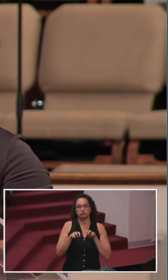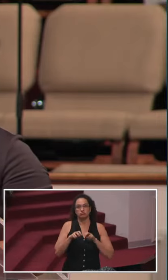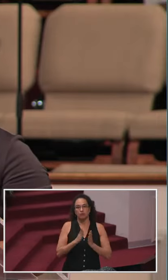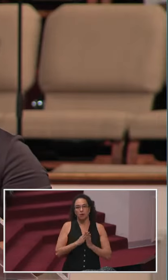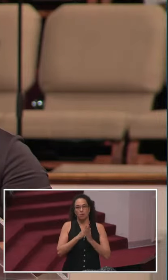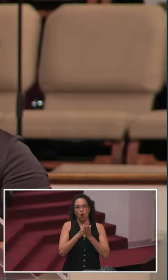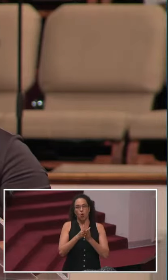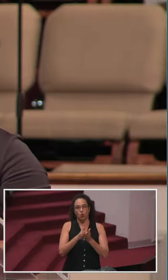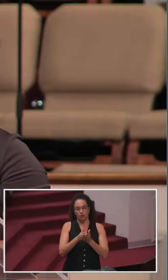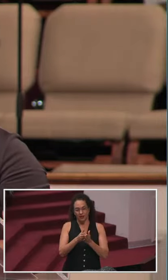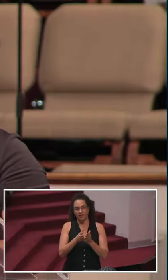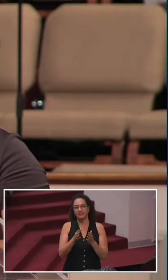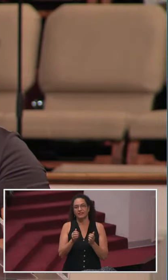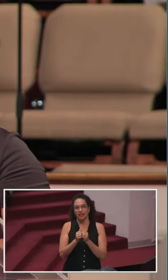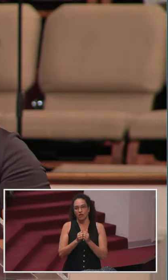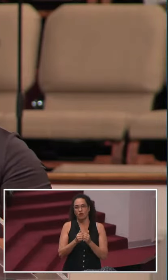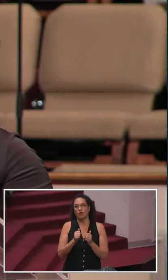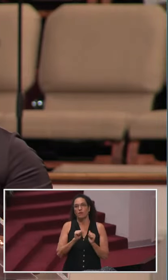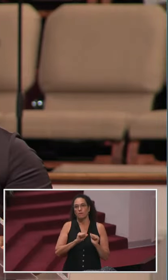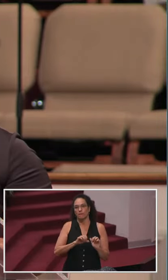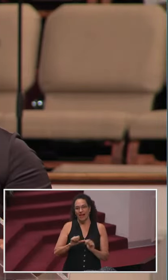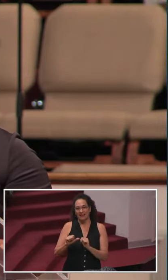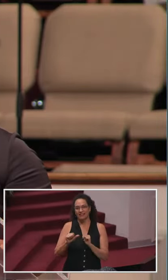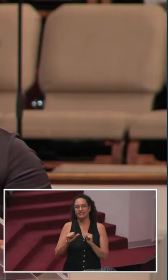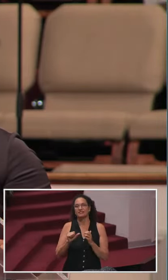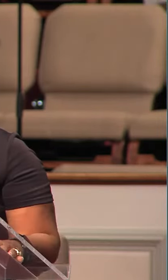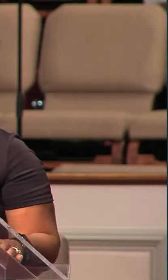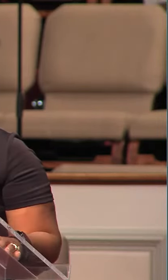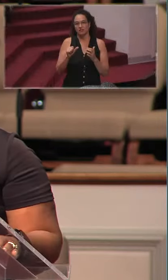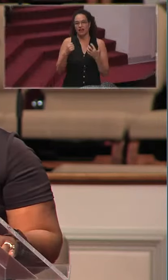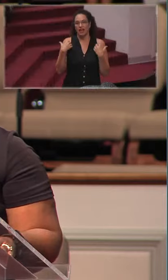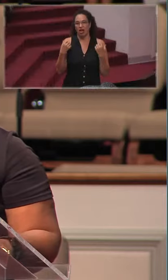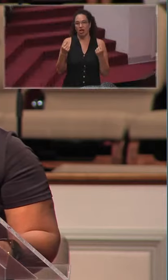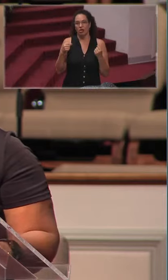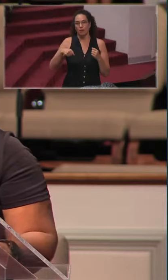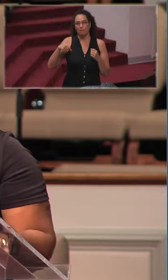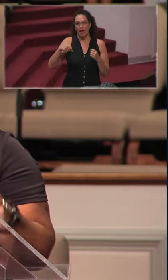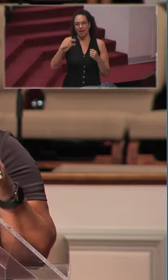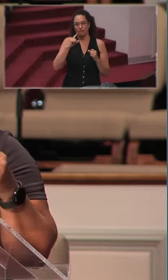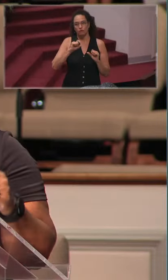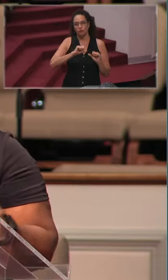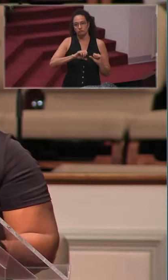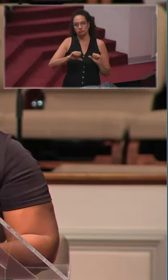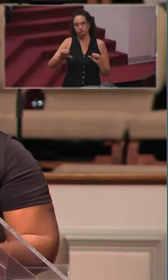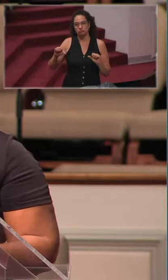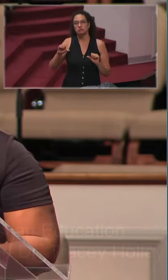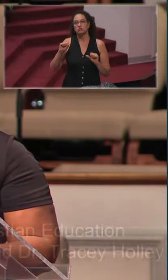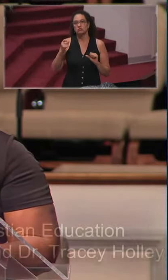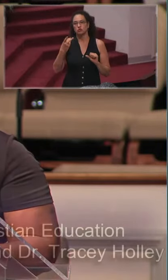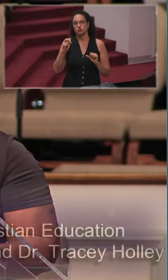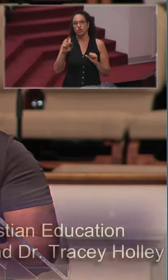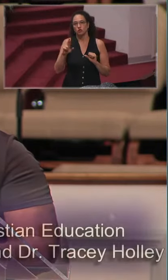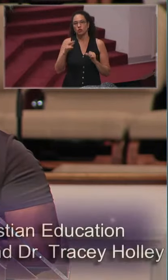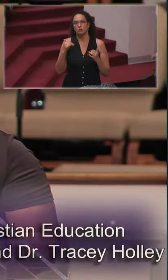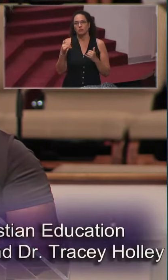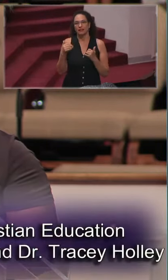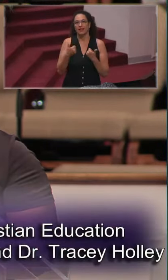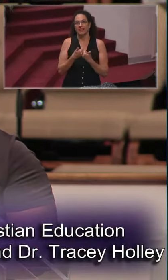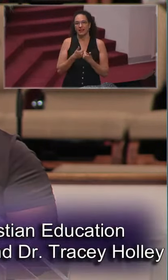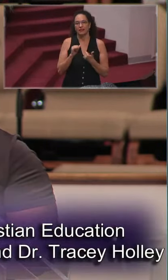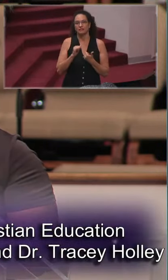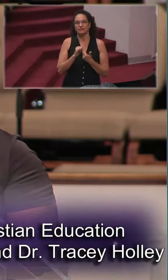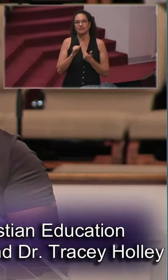packing hygiene bags for the winter drop-in shelter, playing games such as Christian bingo, Bible